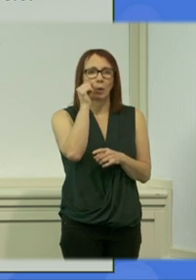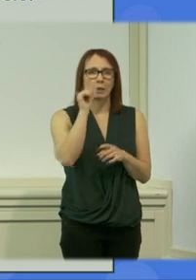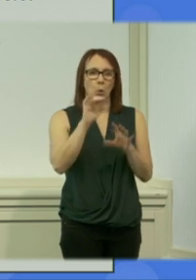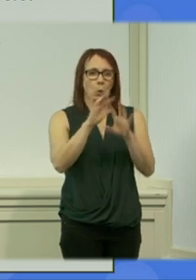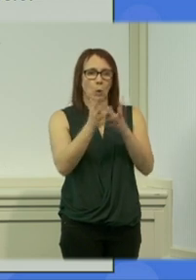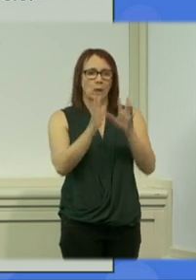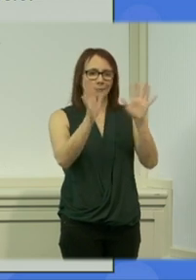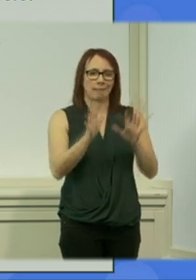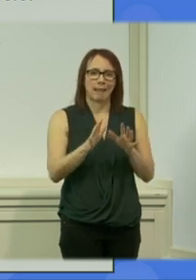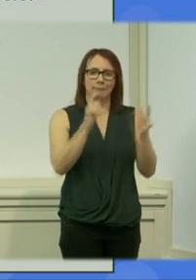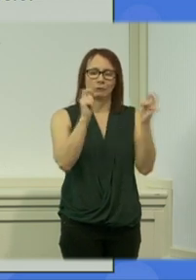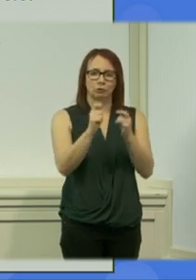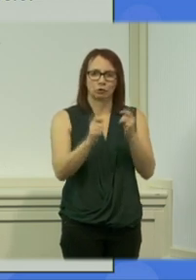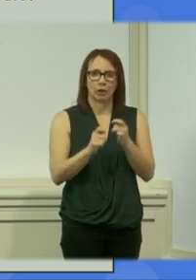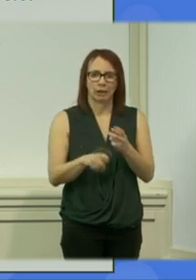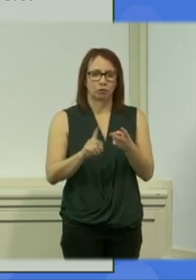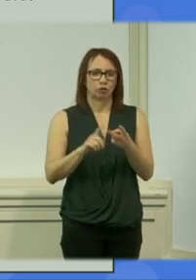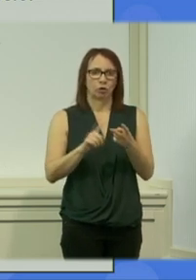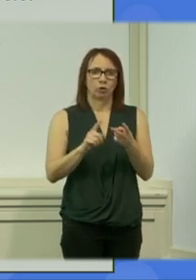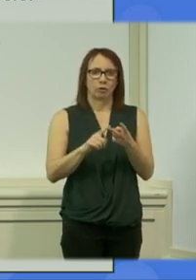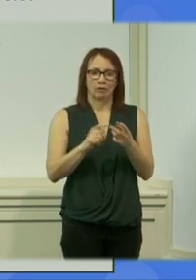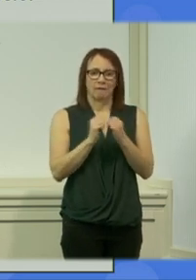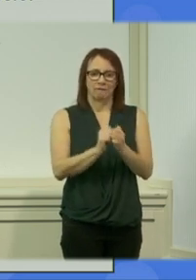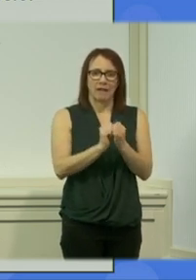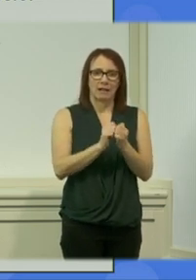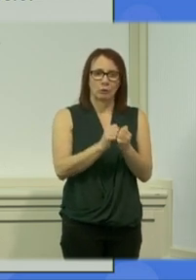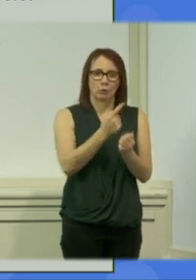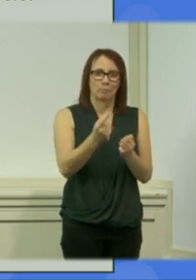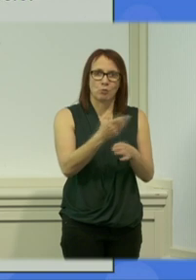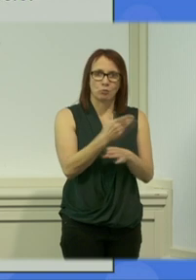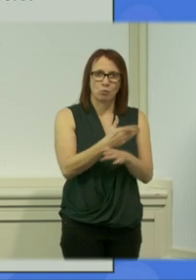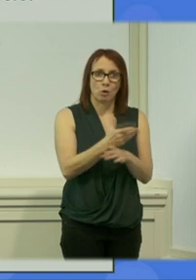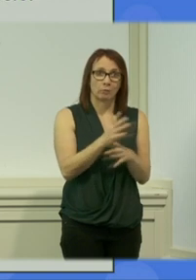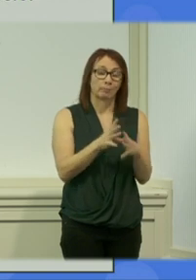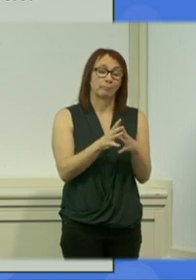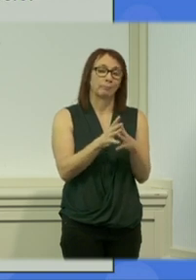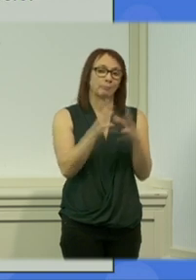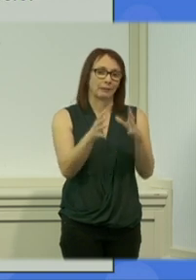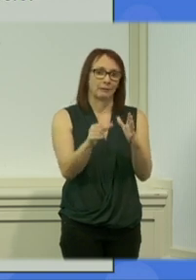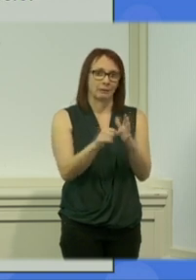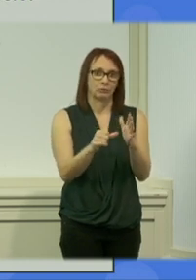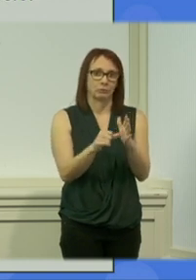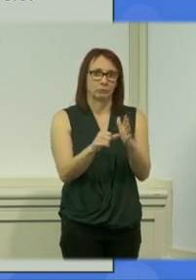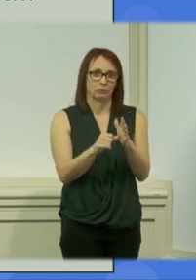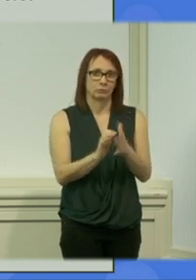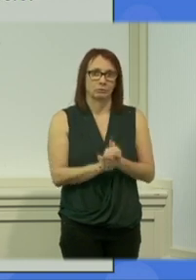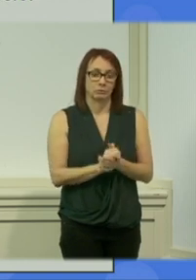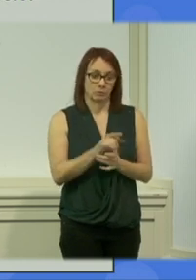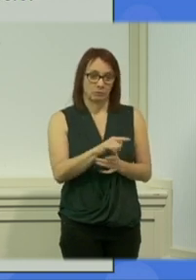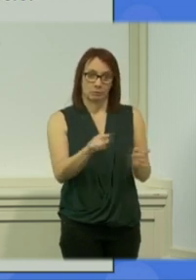society, labour productivity, the value of output per worker are all big issues. And will